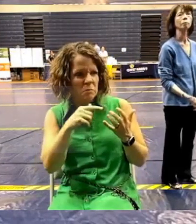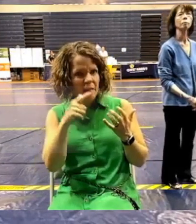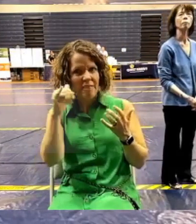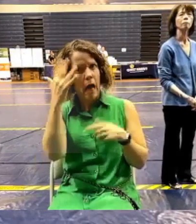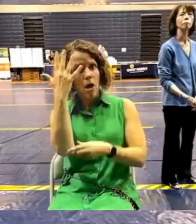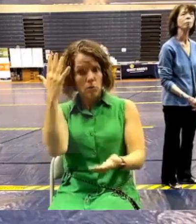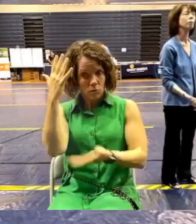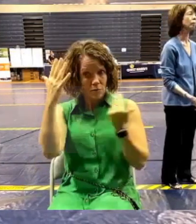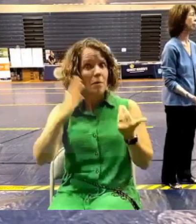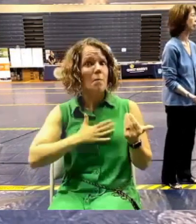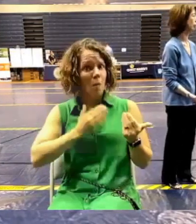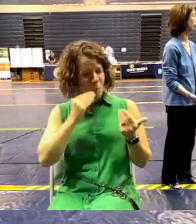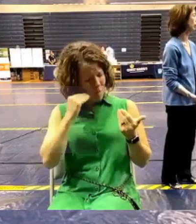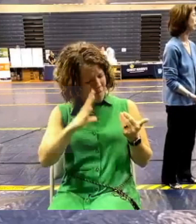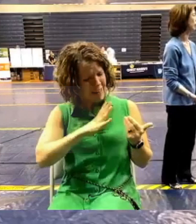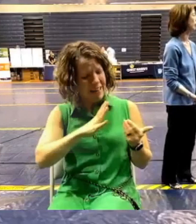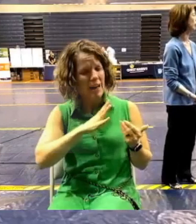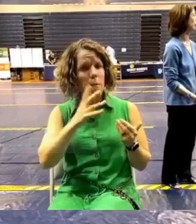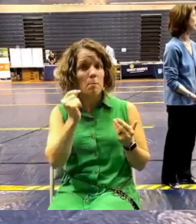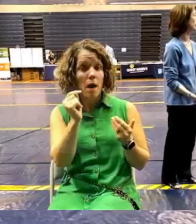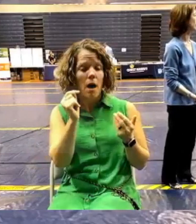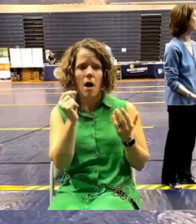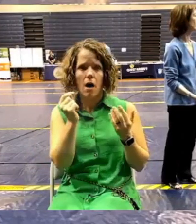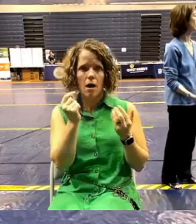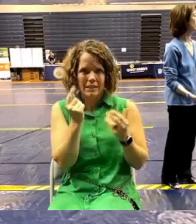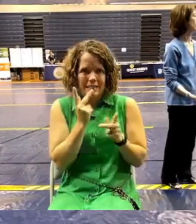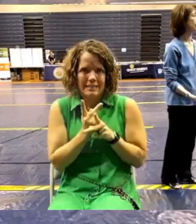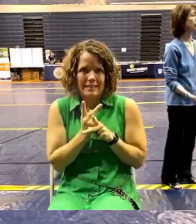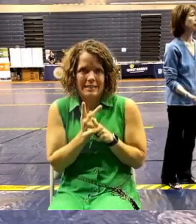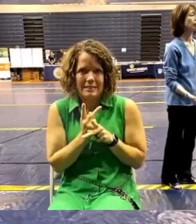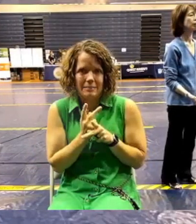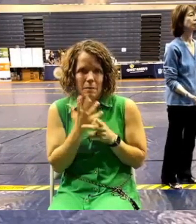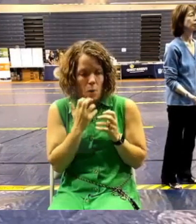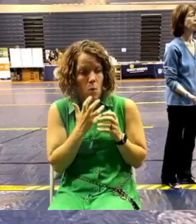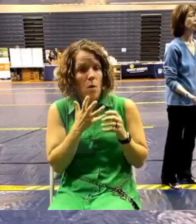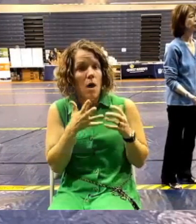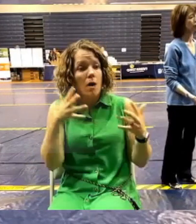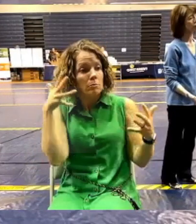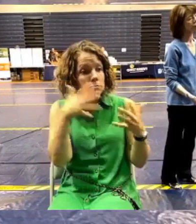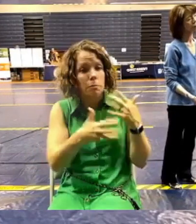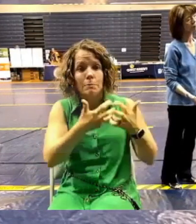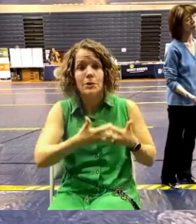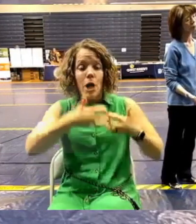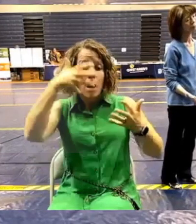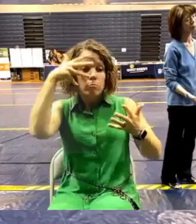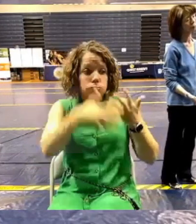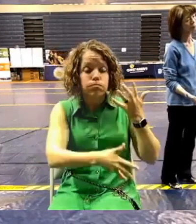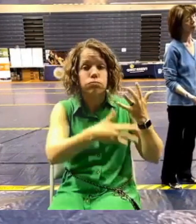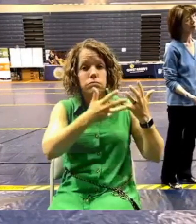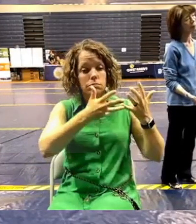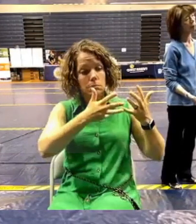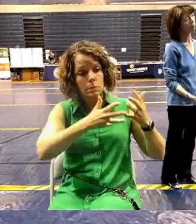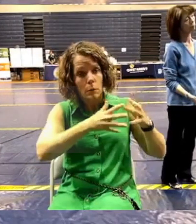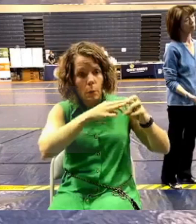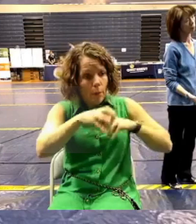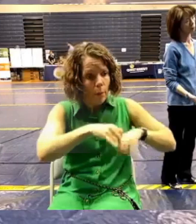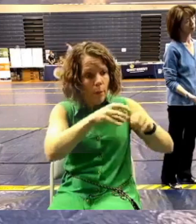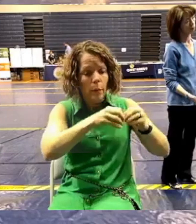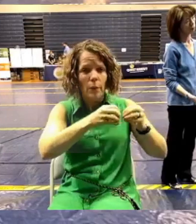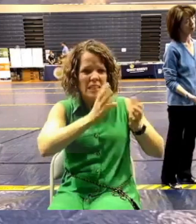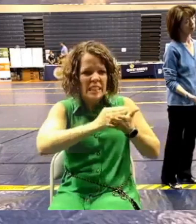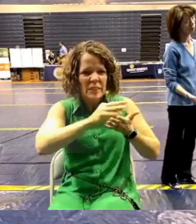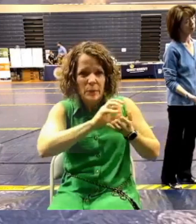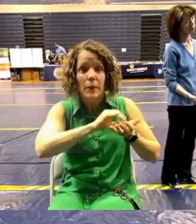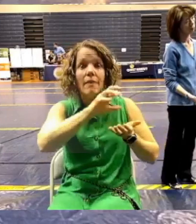share it with you folks about the trees. They can be kept on your property as either mulch or logs. And if you've